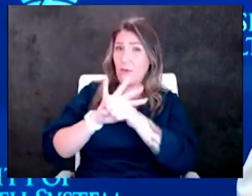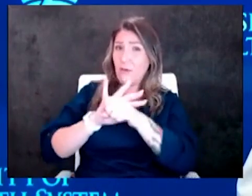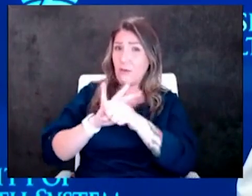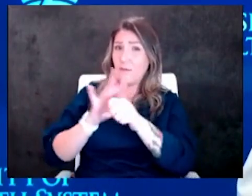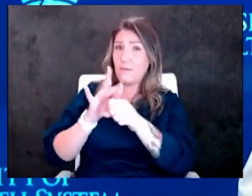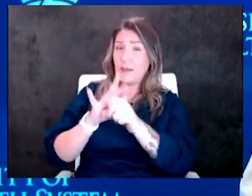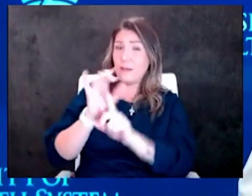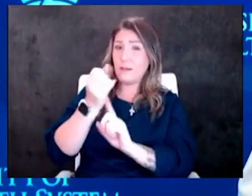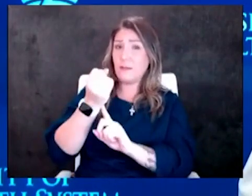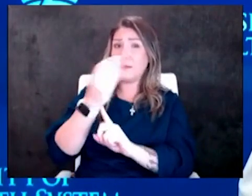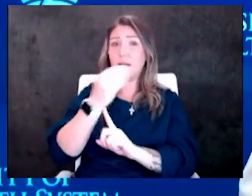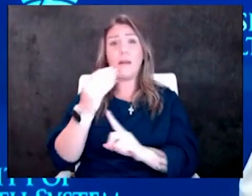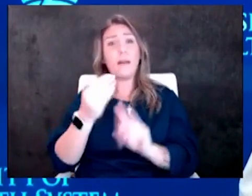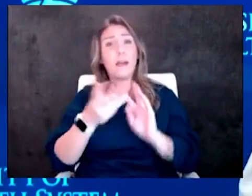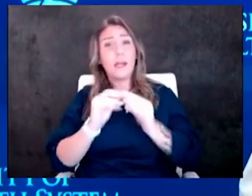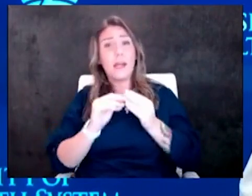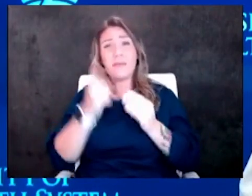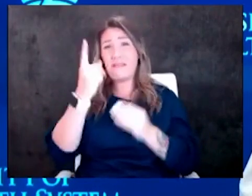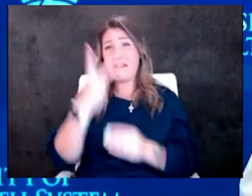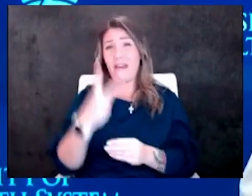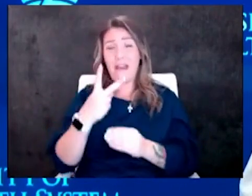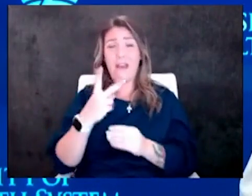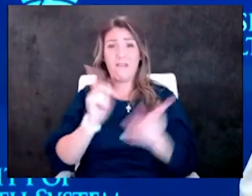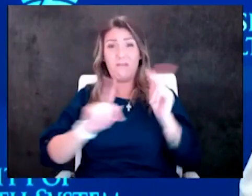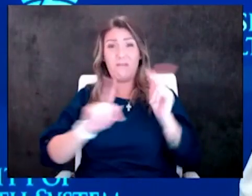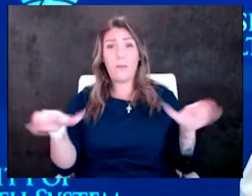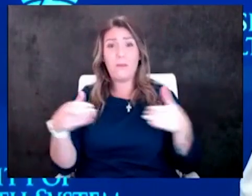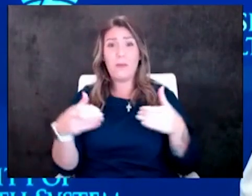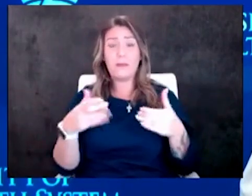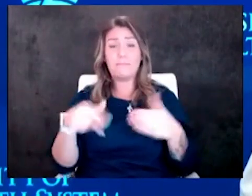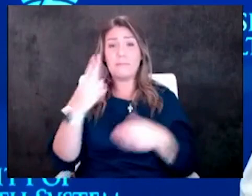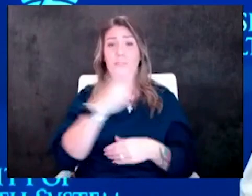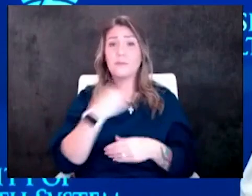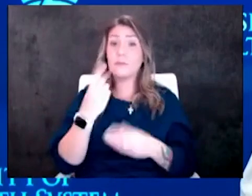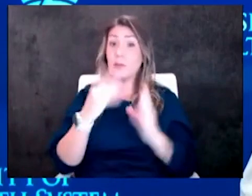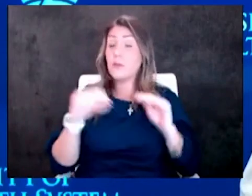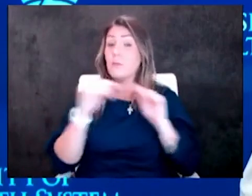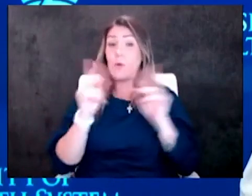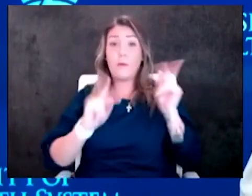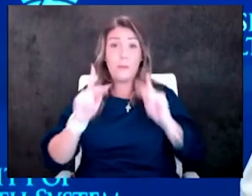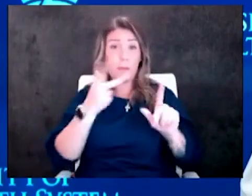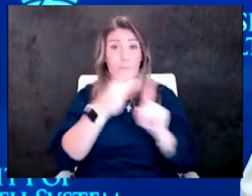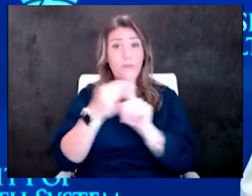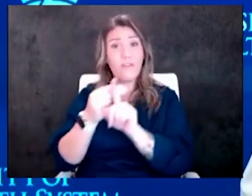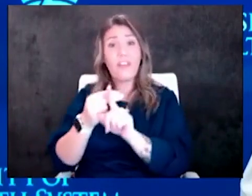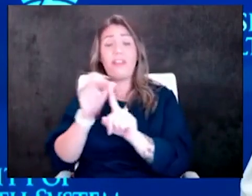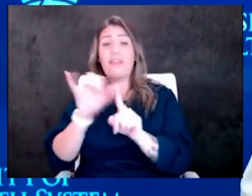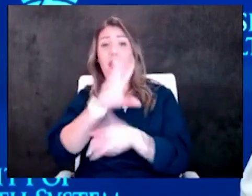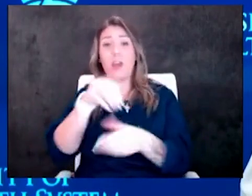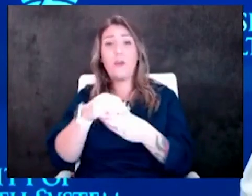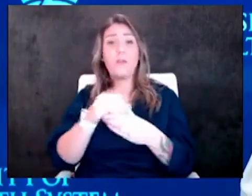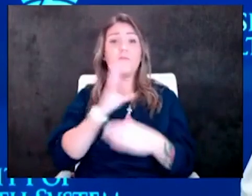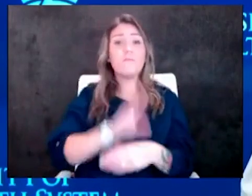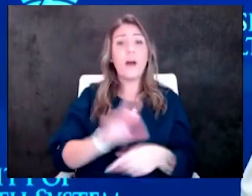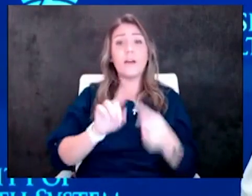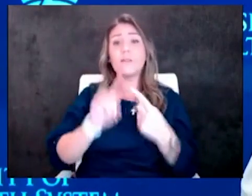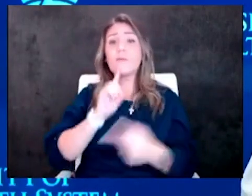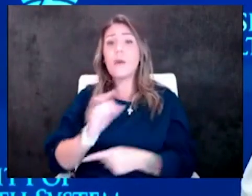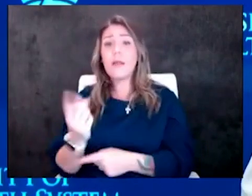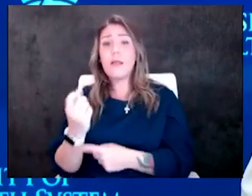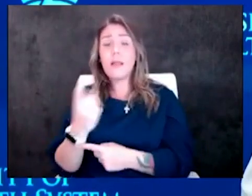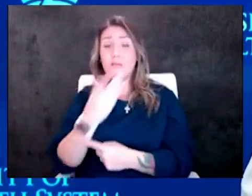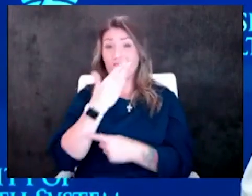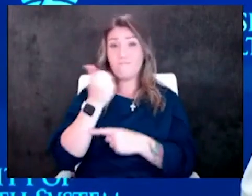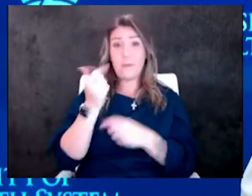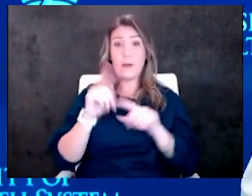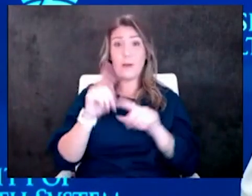of our population, are at risk. And the more people that get vaccinated, and yes, that includes the 5 to 11-year-olds, the better off we are. But are we at risk? You bet